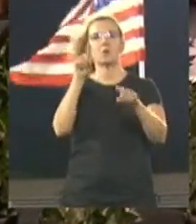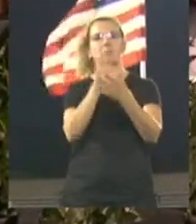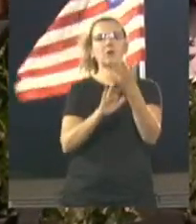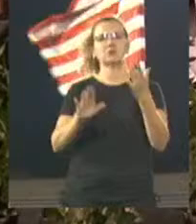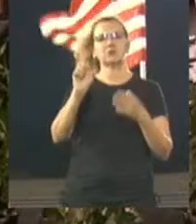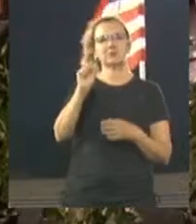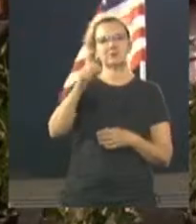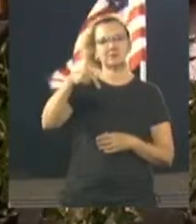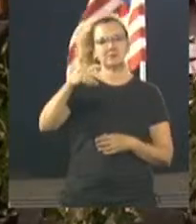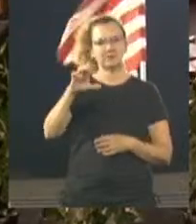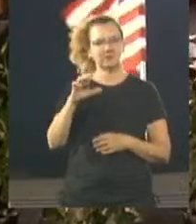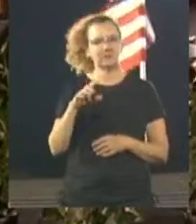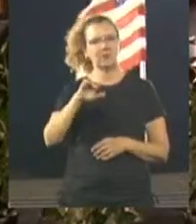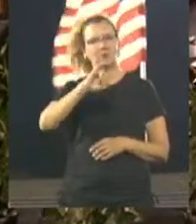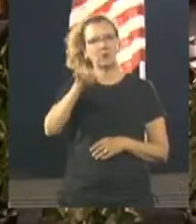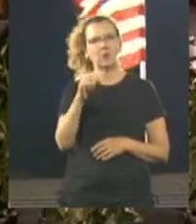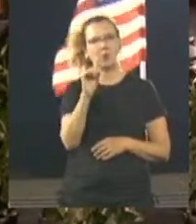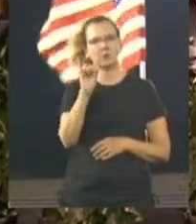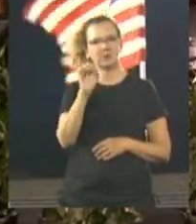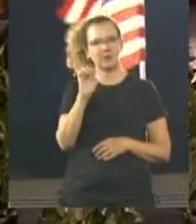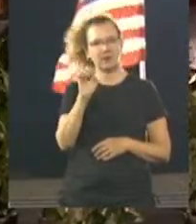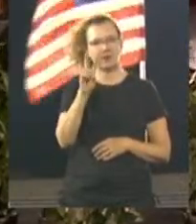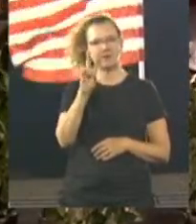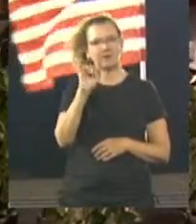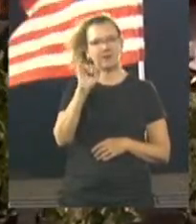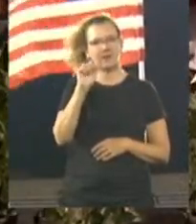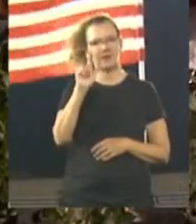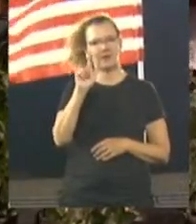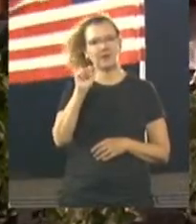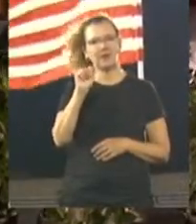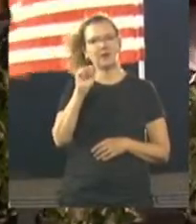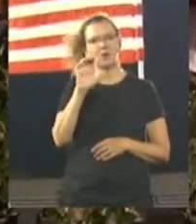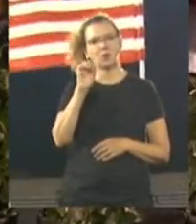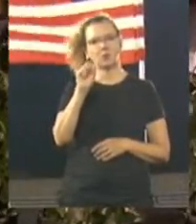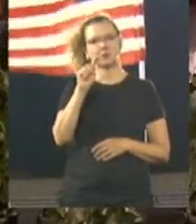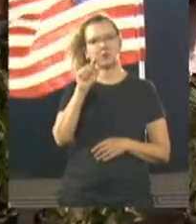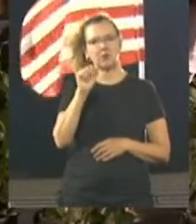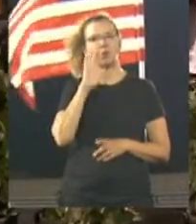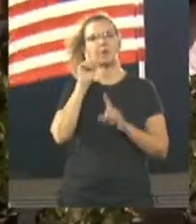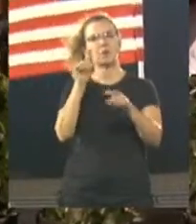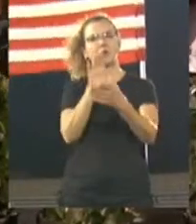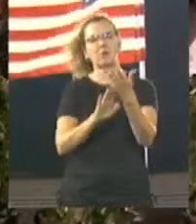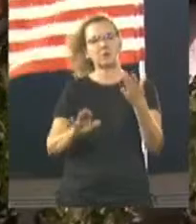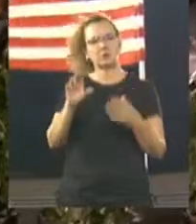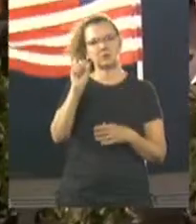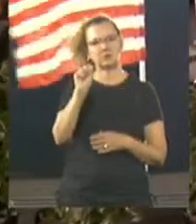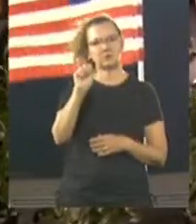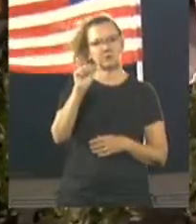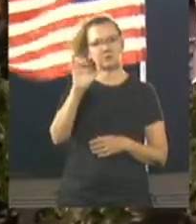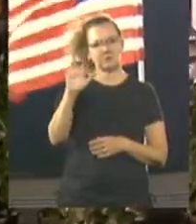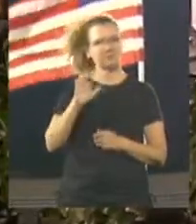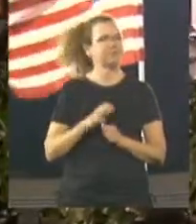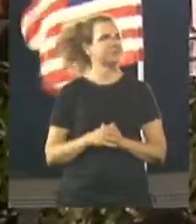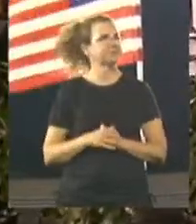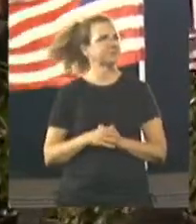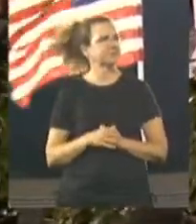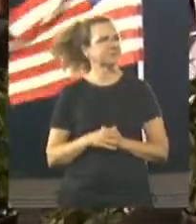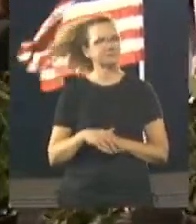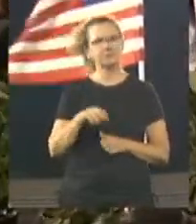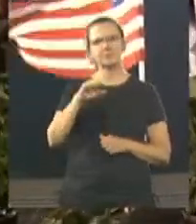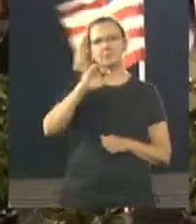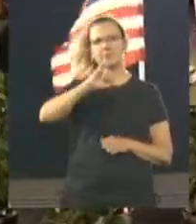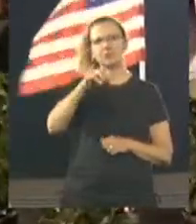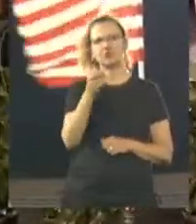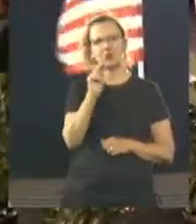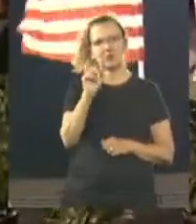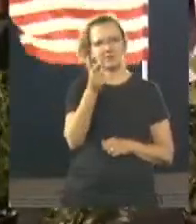College. Jose Diacosta will be attending San Antonio College.